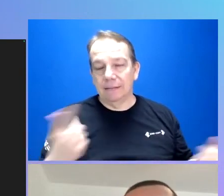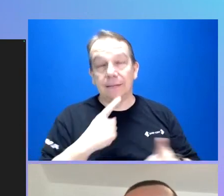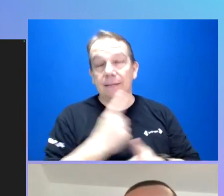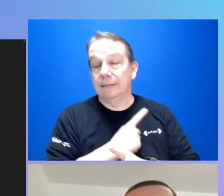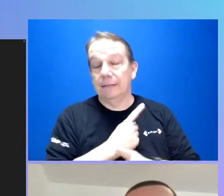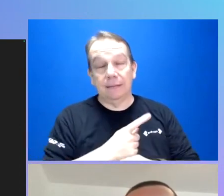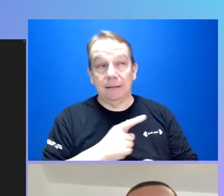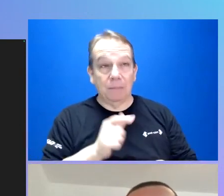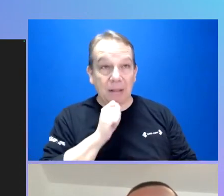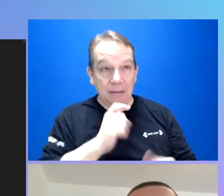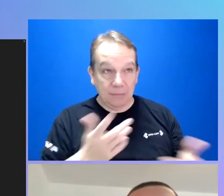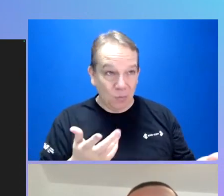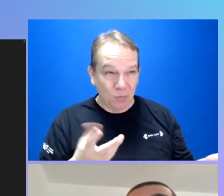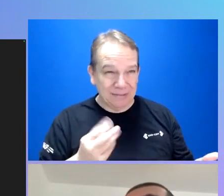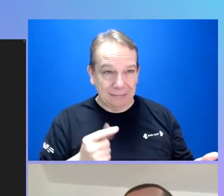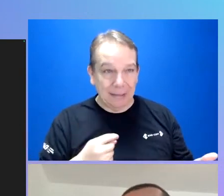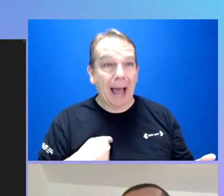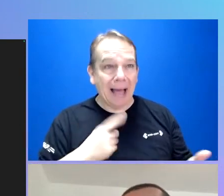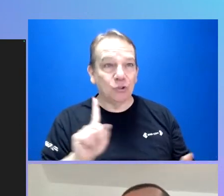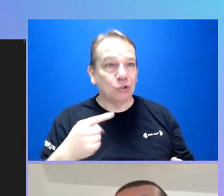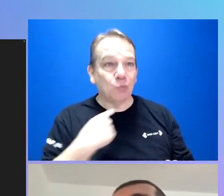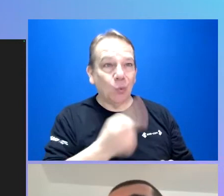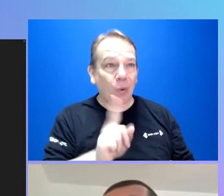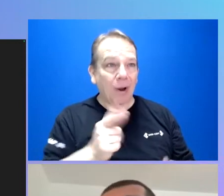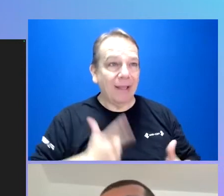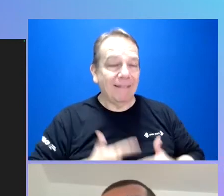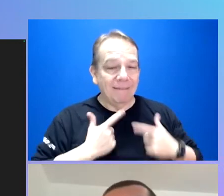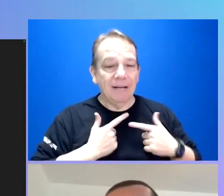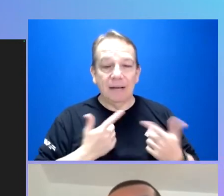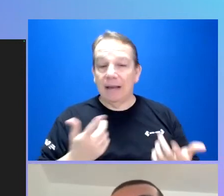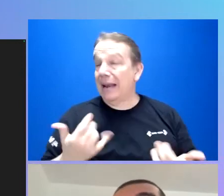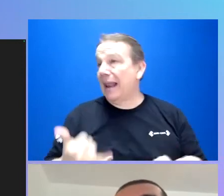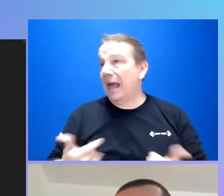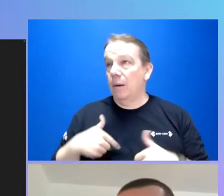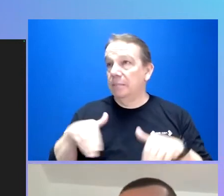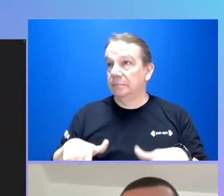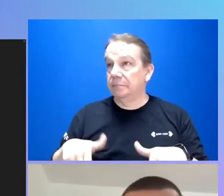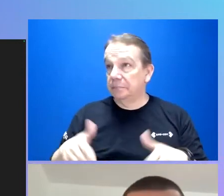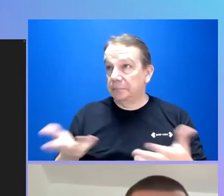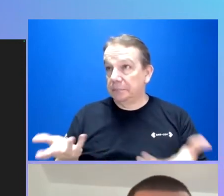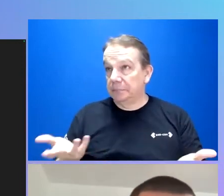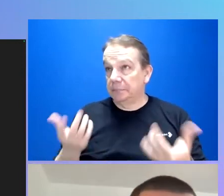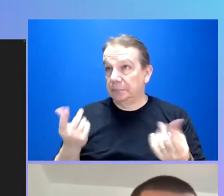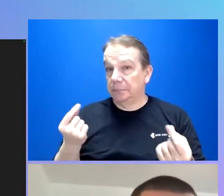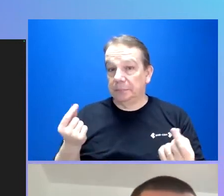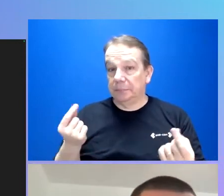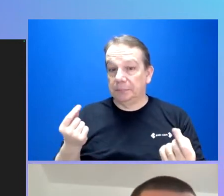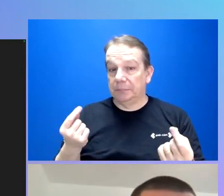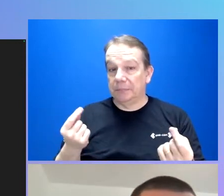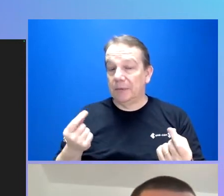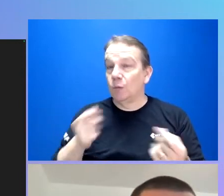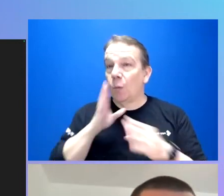me. I'm not sure what to do at this point. So there's an awkward silence.